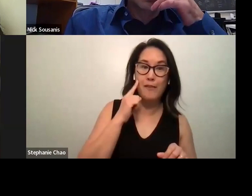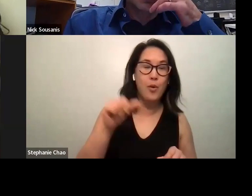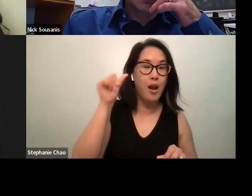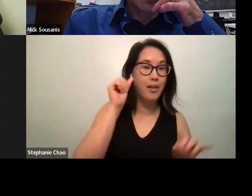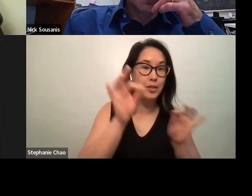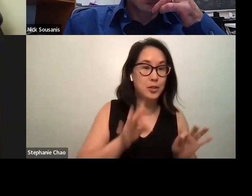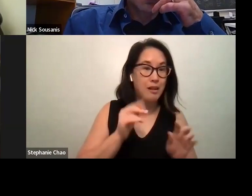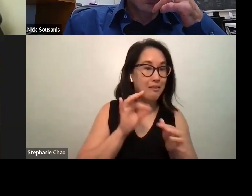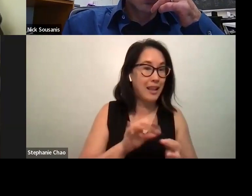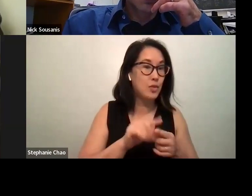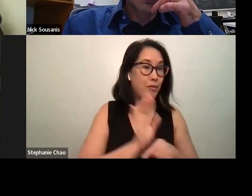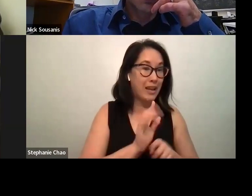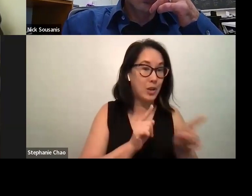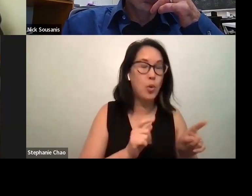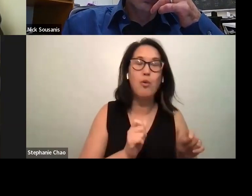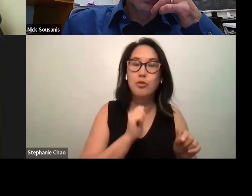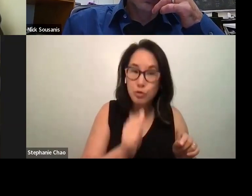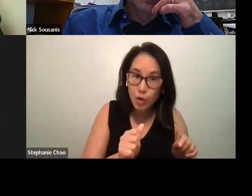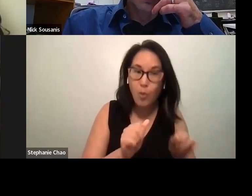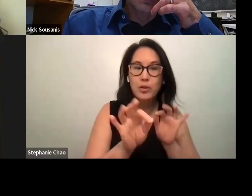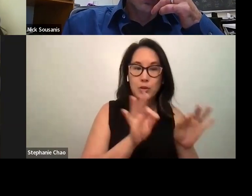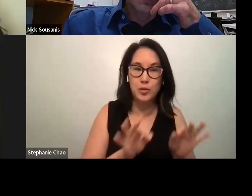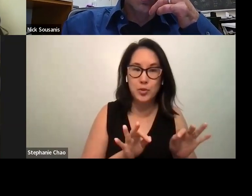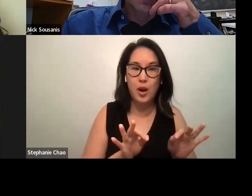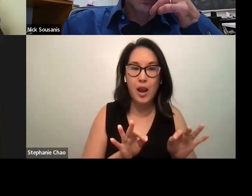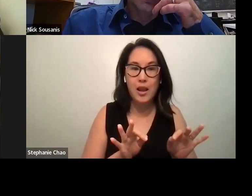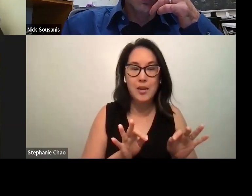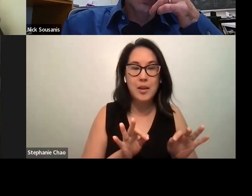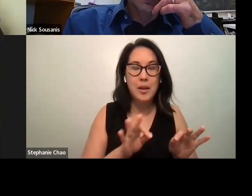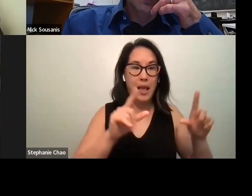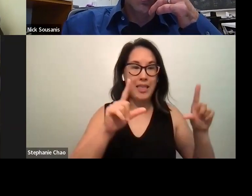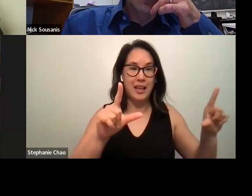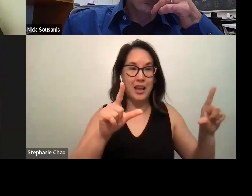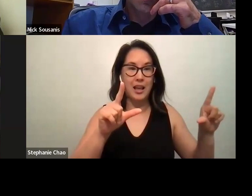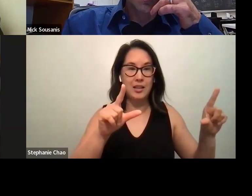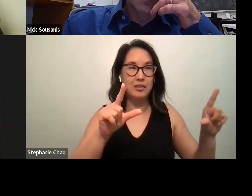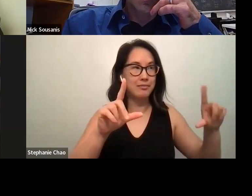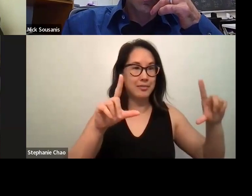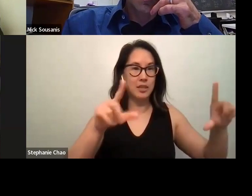of video is don't describe the shot, don't describe the